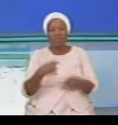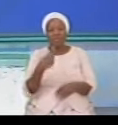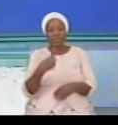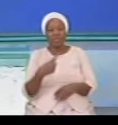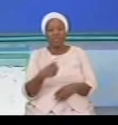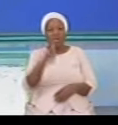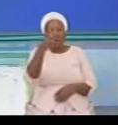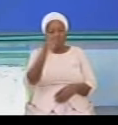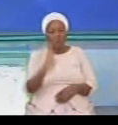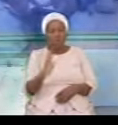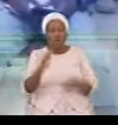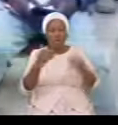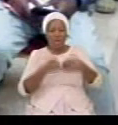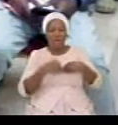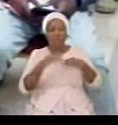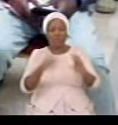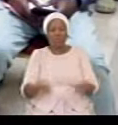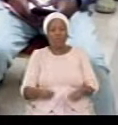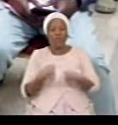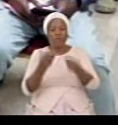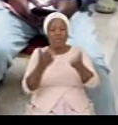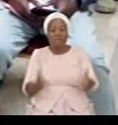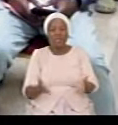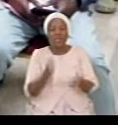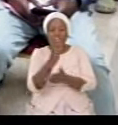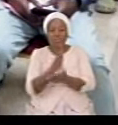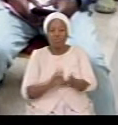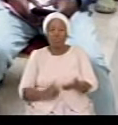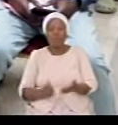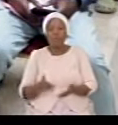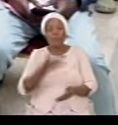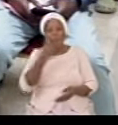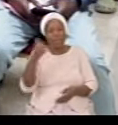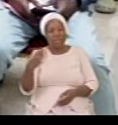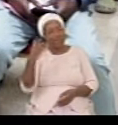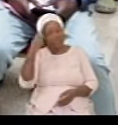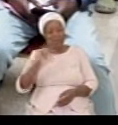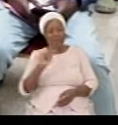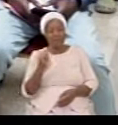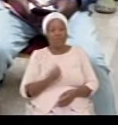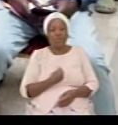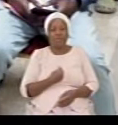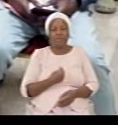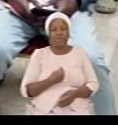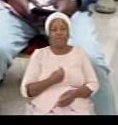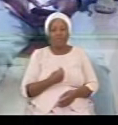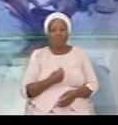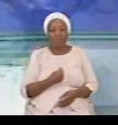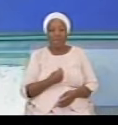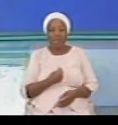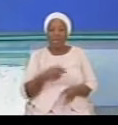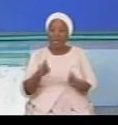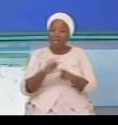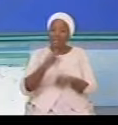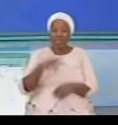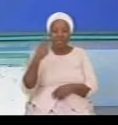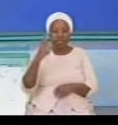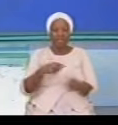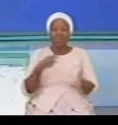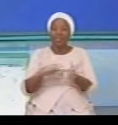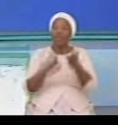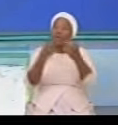God has provided some better things for us. As I look at the coming